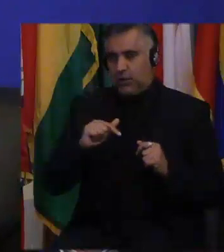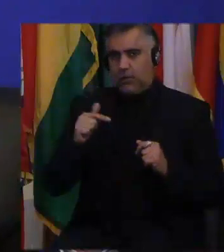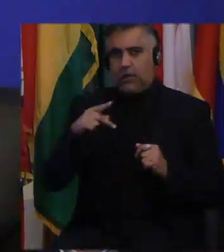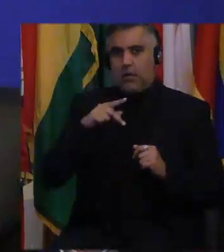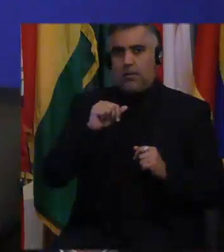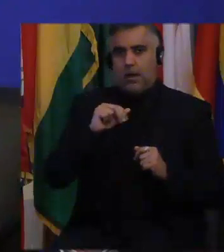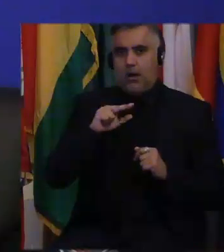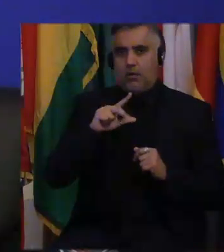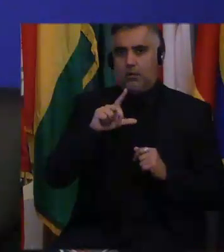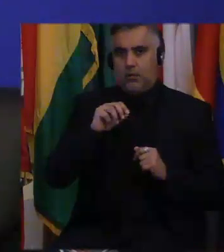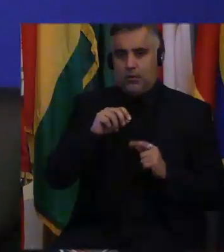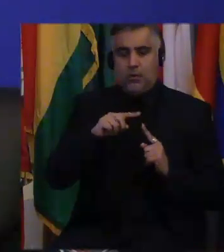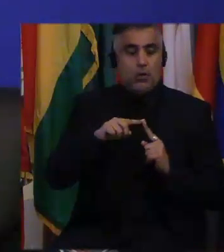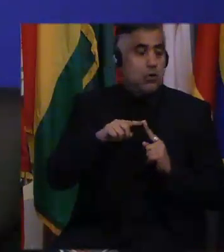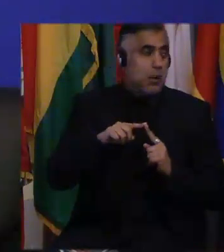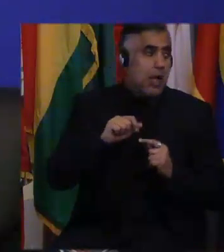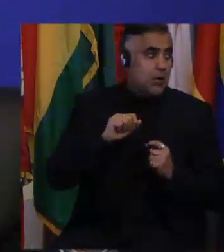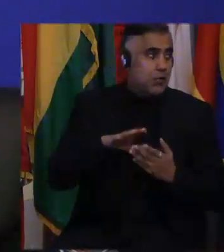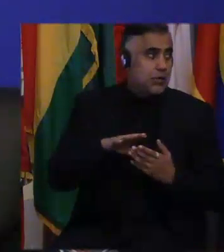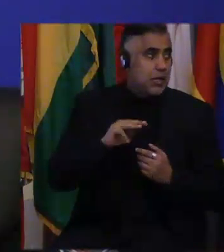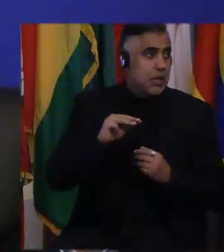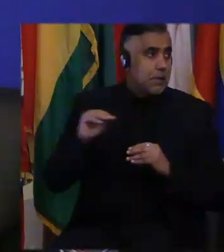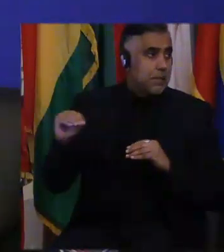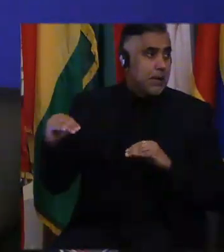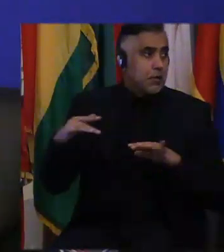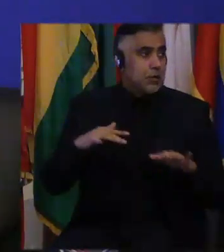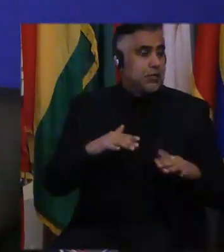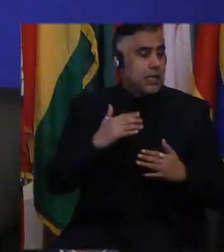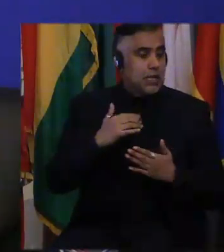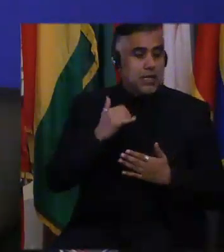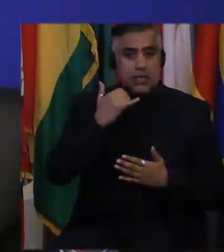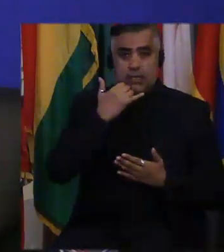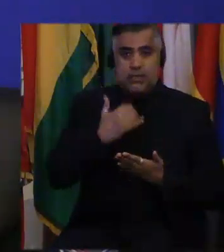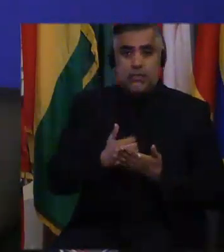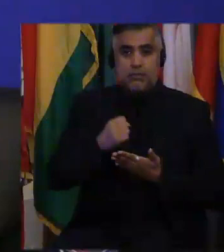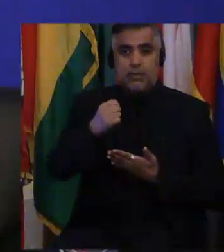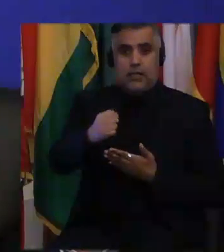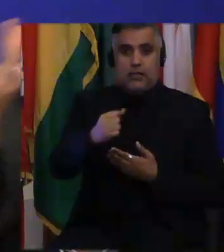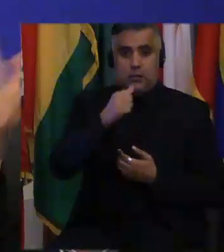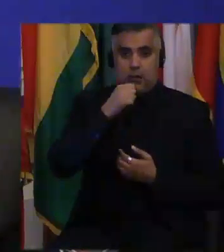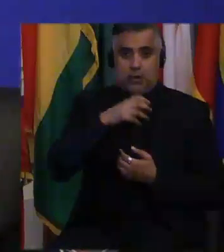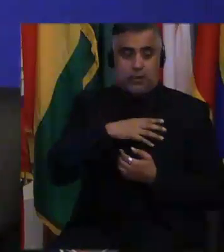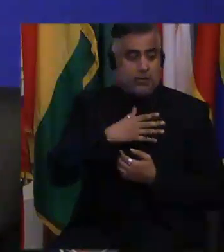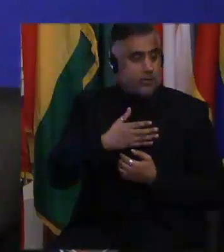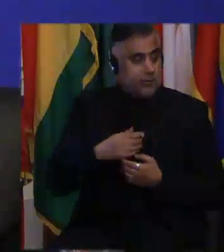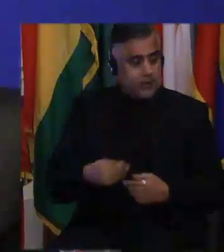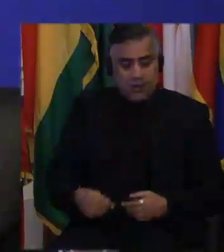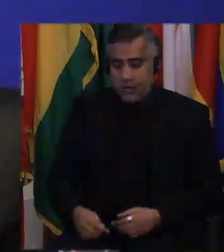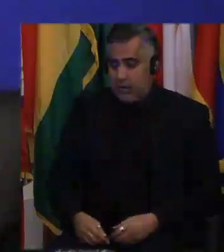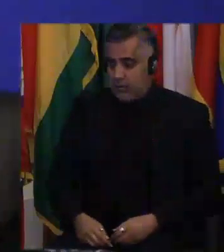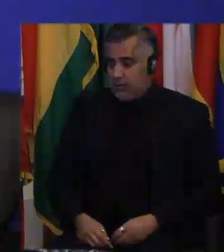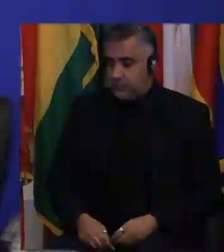to Paolo, who may want to address the issue of migration and displaced women. I understand that's an issue for the Commission.